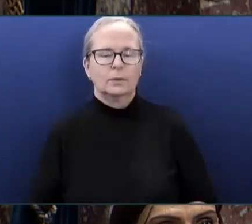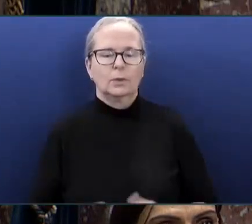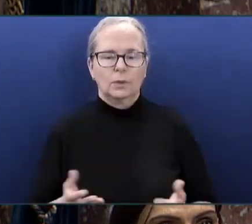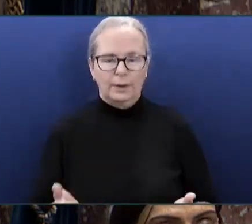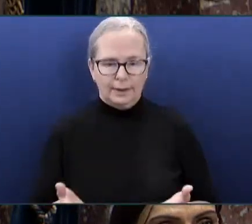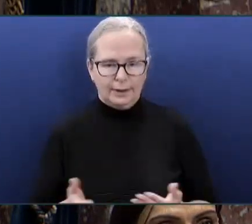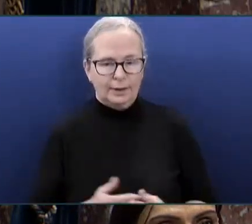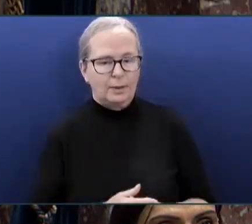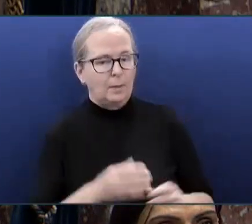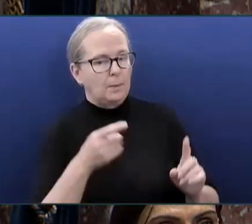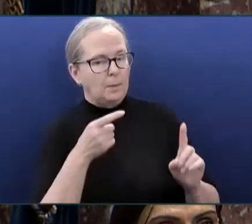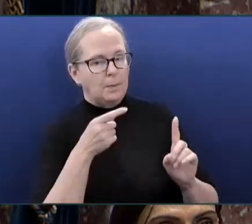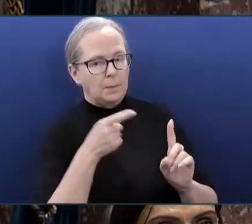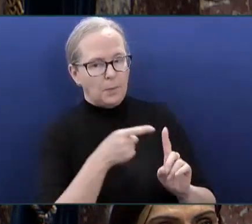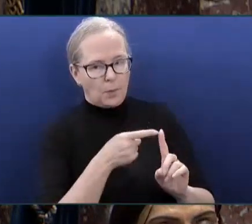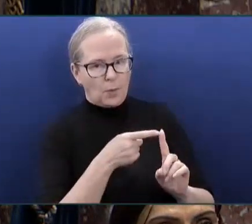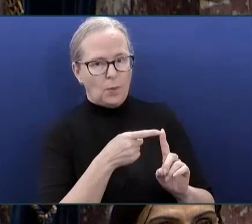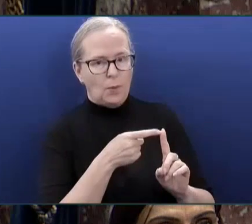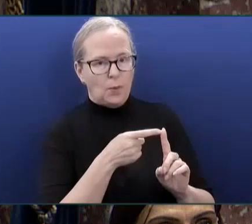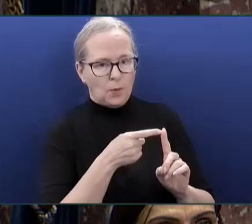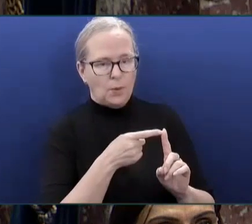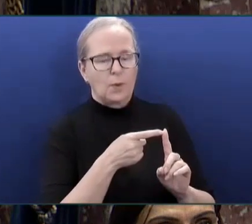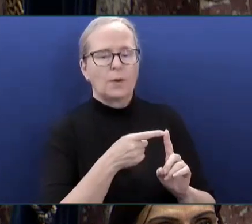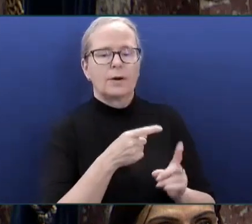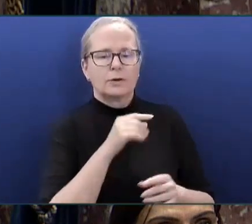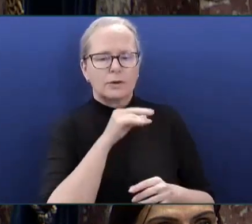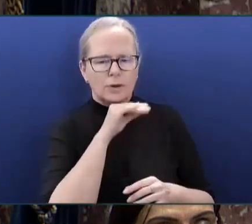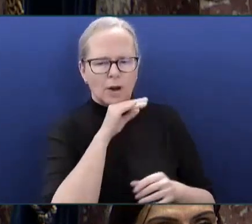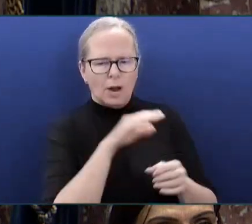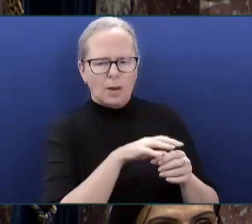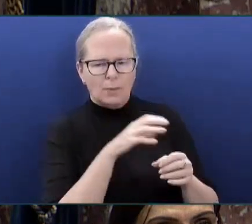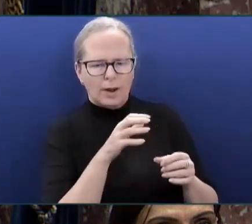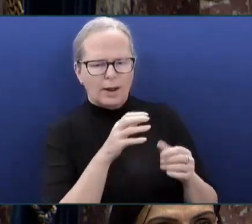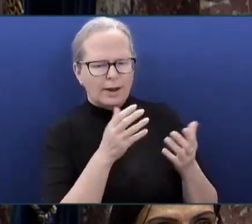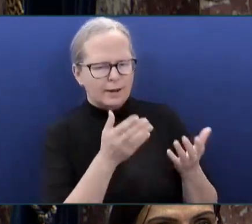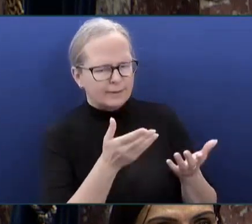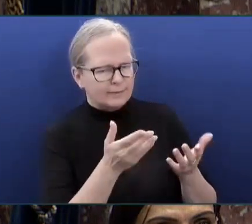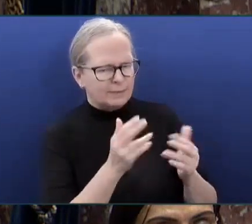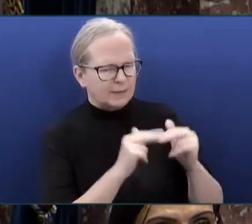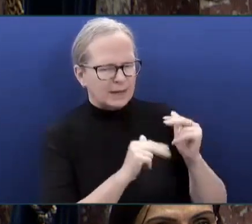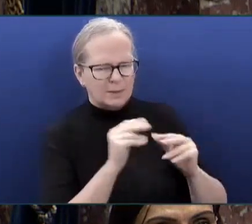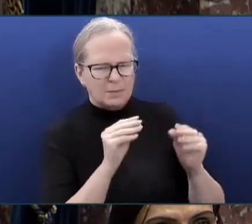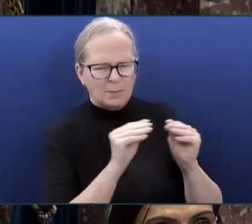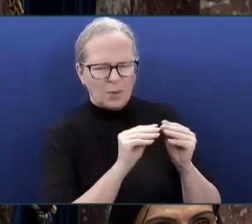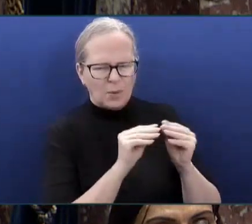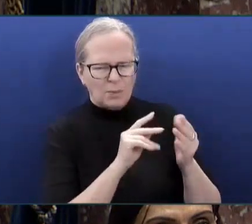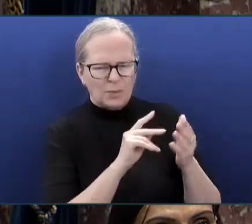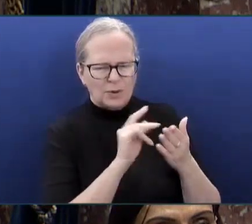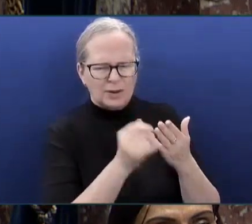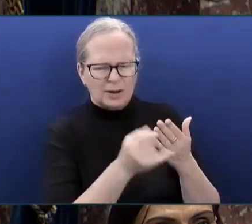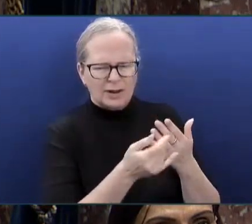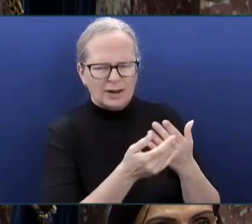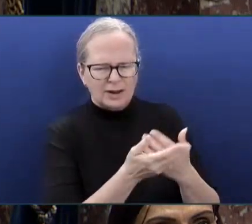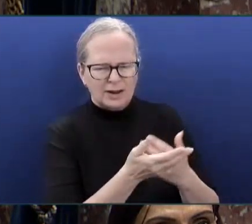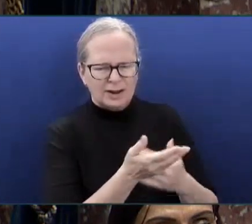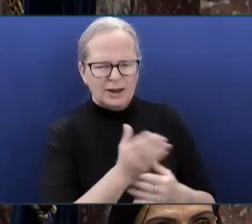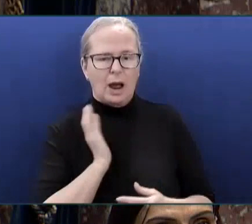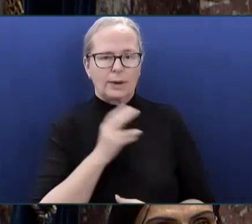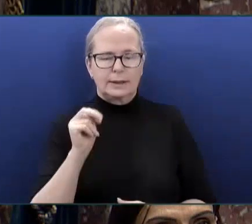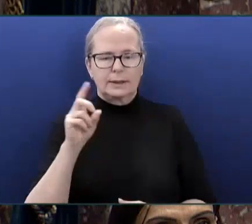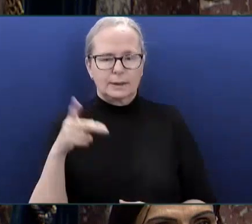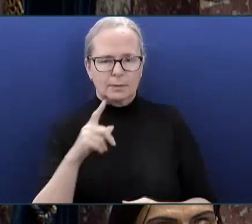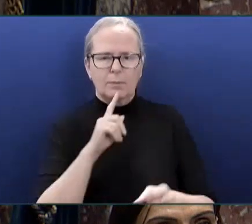more, which is what this NDP government is committed to doing. And now it appears that they're going to be turning to